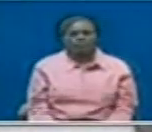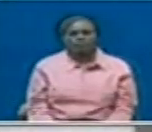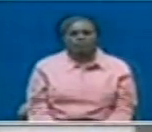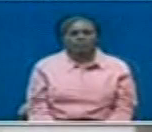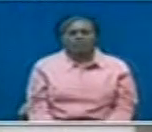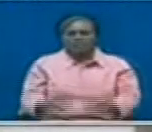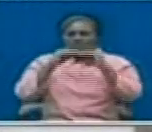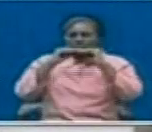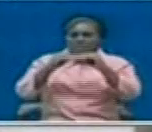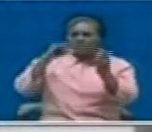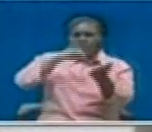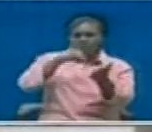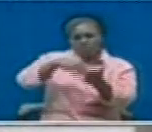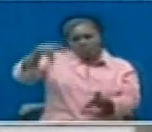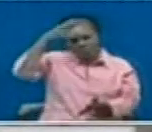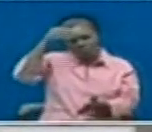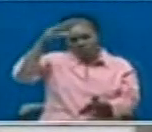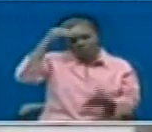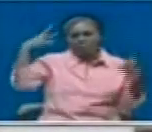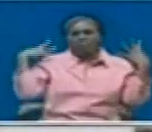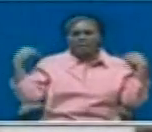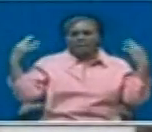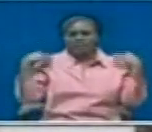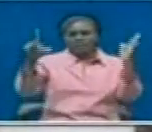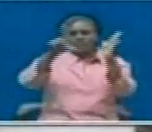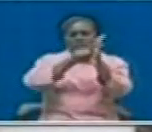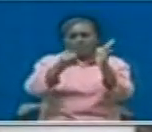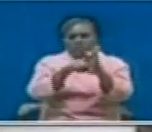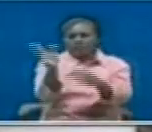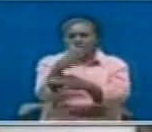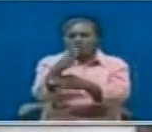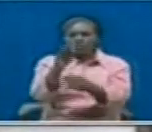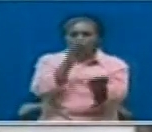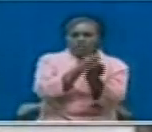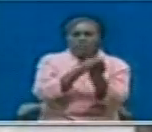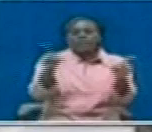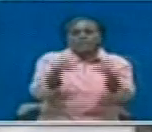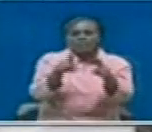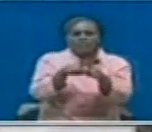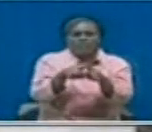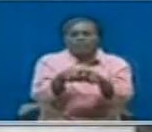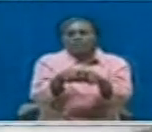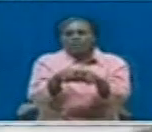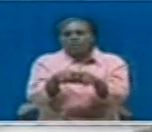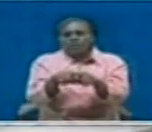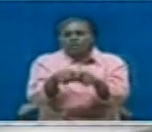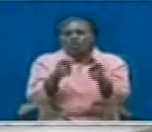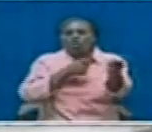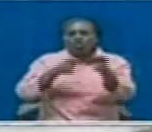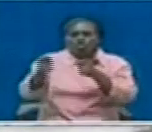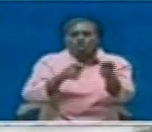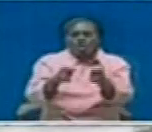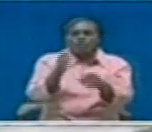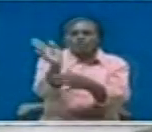The training included education on legal practices including beach sanning and broodstock preservation, as well as controlled fishing